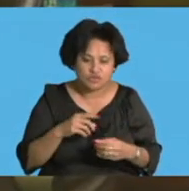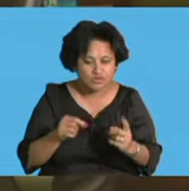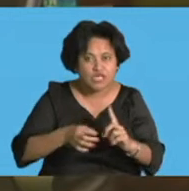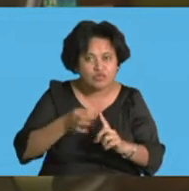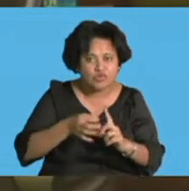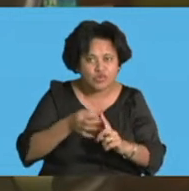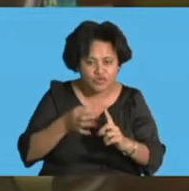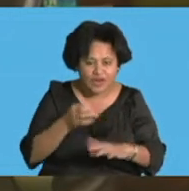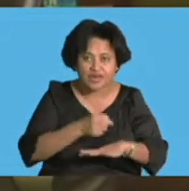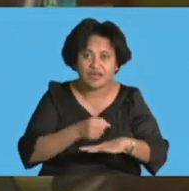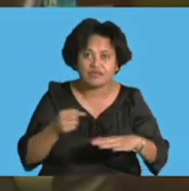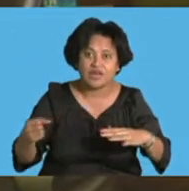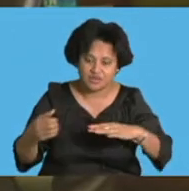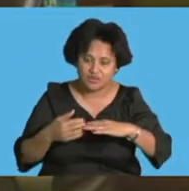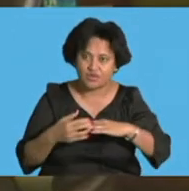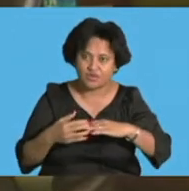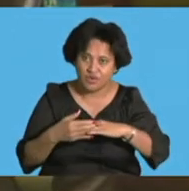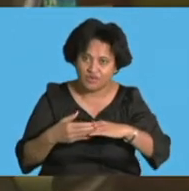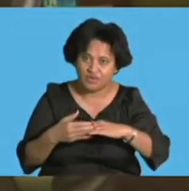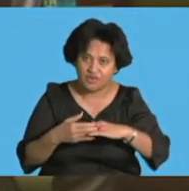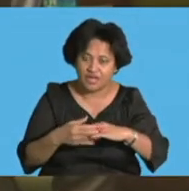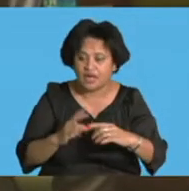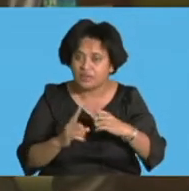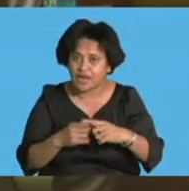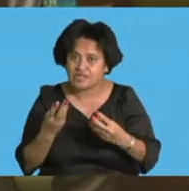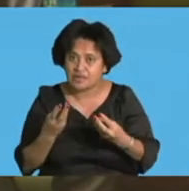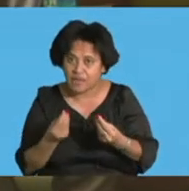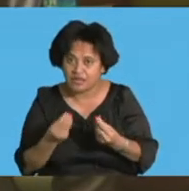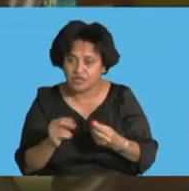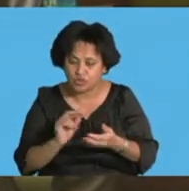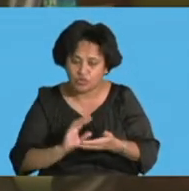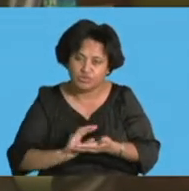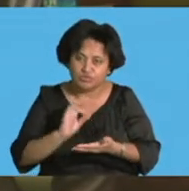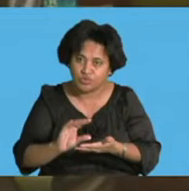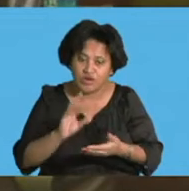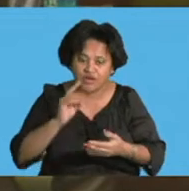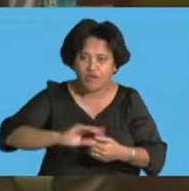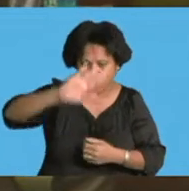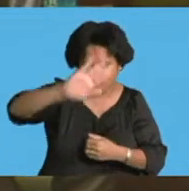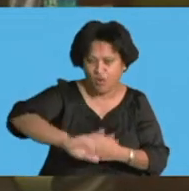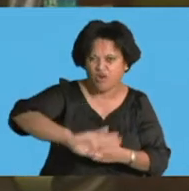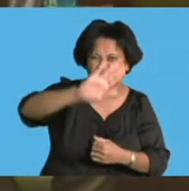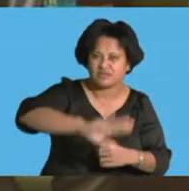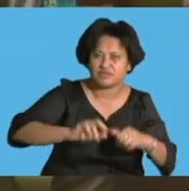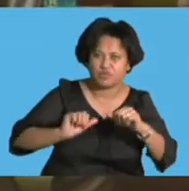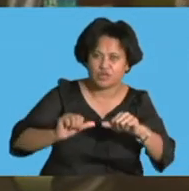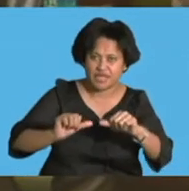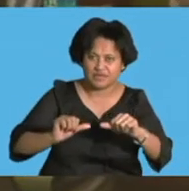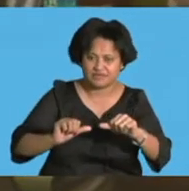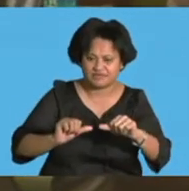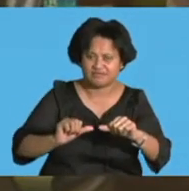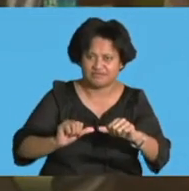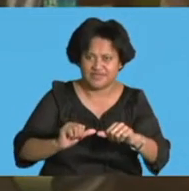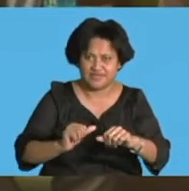and another $700,000 for the completion of construction of retaining walls to ensure movement of goods